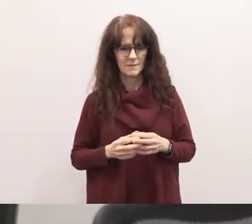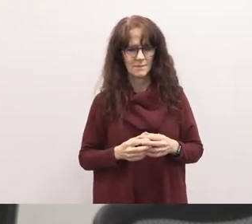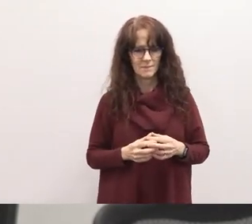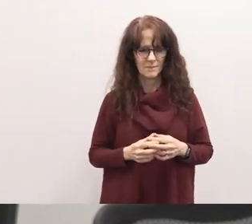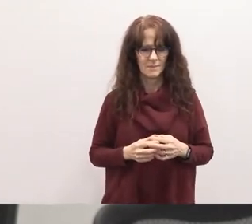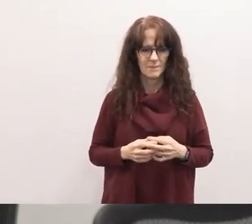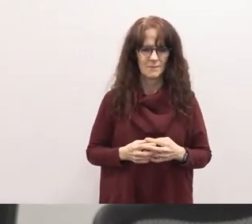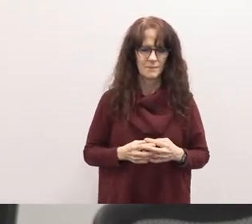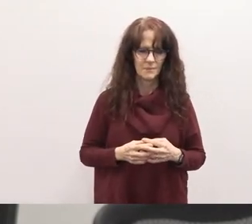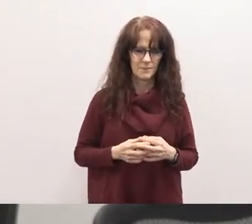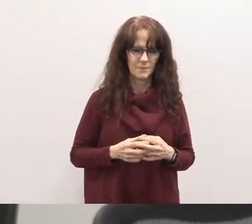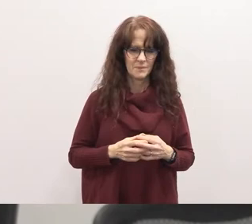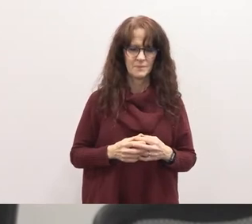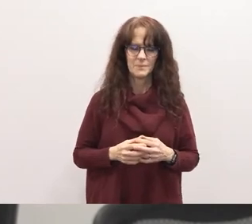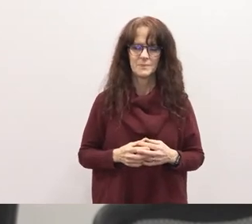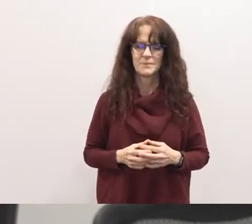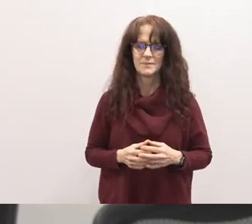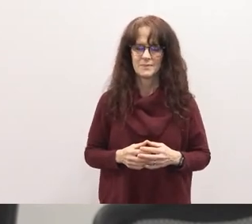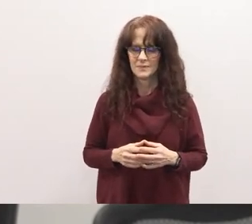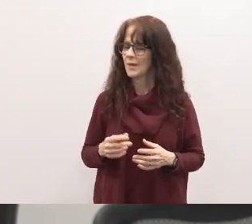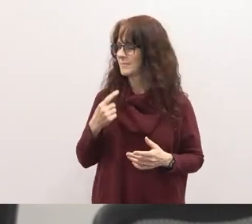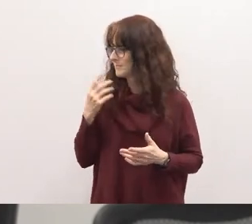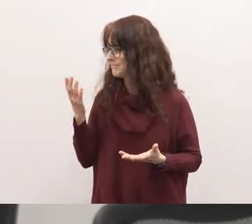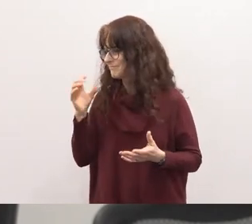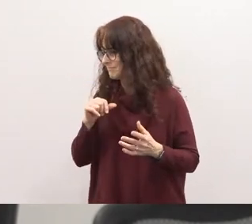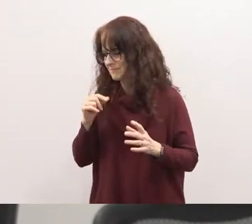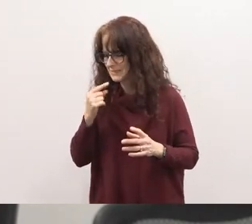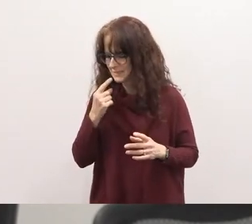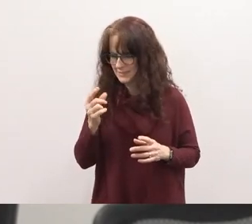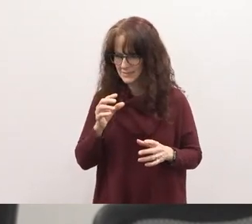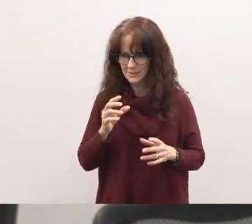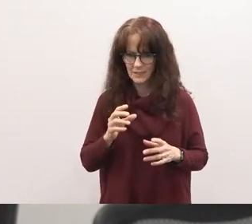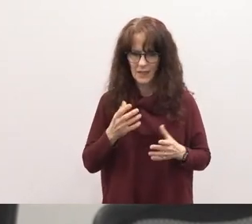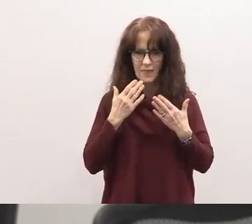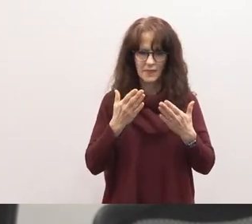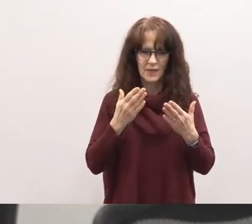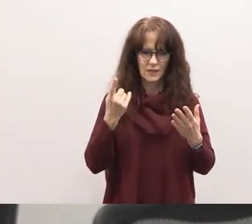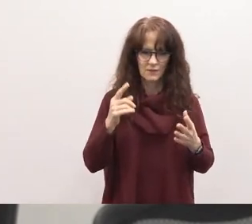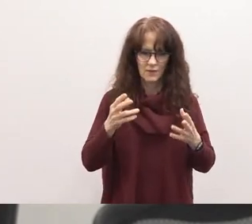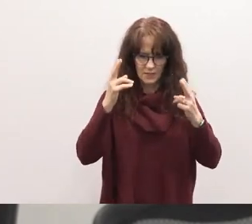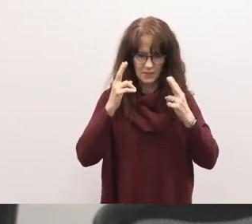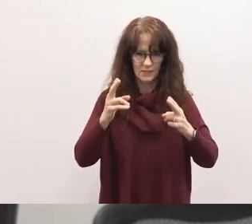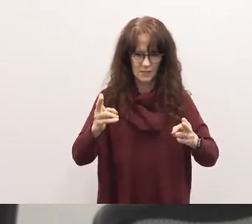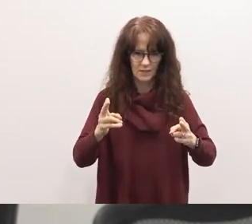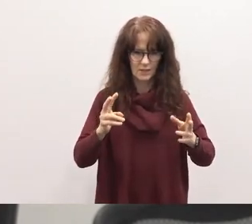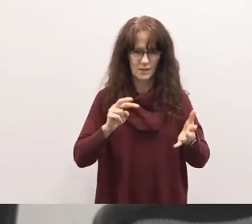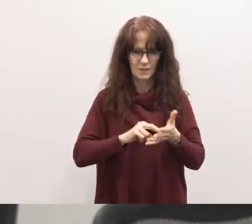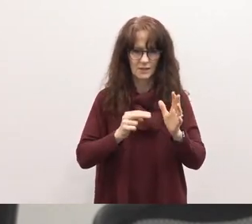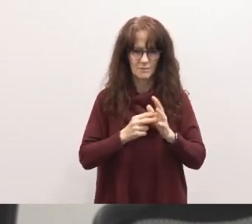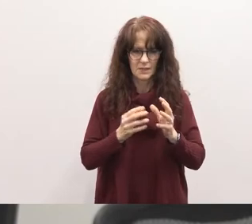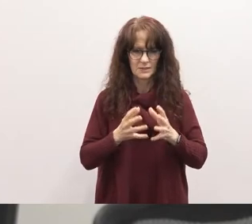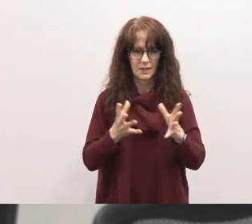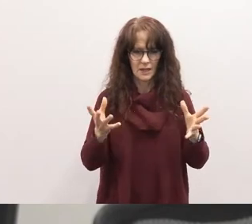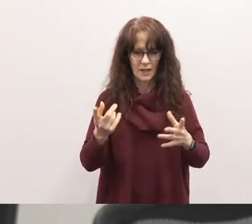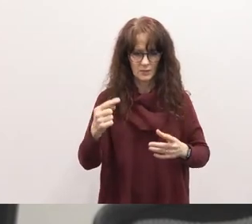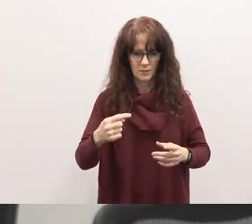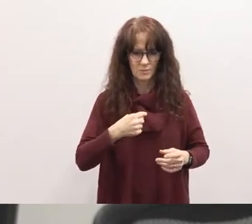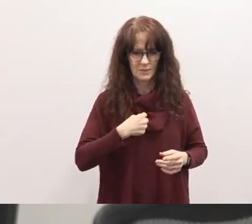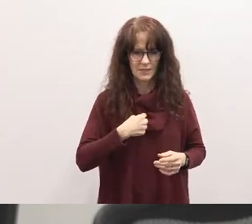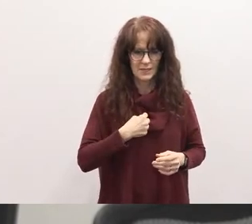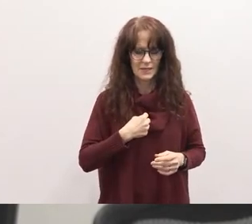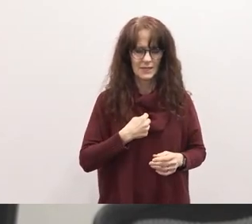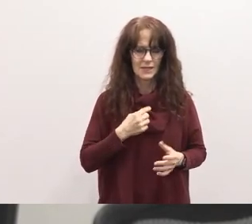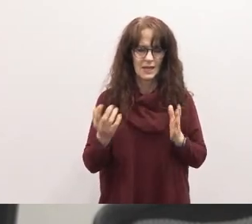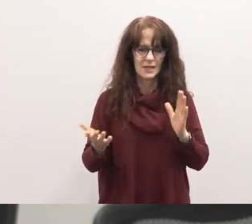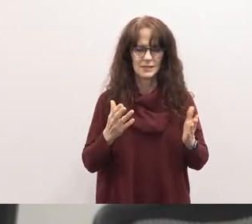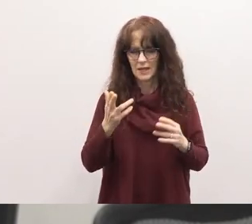on being honored. Congratulations. But yes, thank you, Doug, also for this honor. It means a lot to me. It's